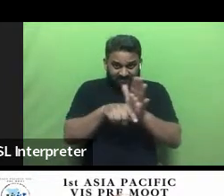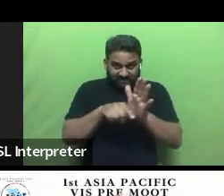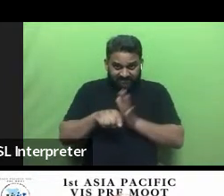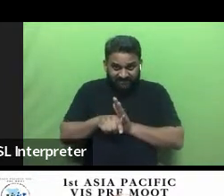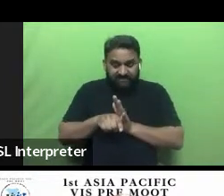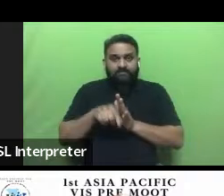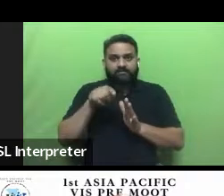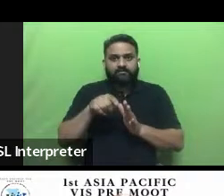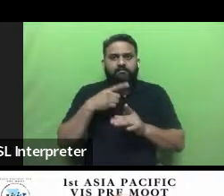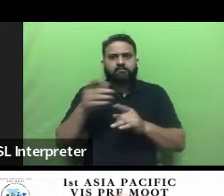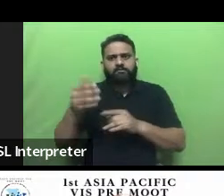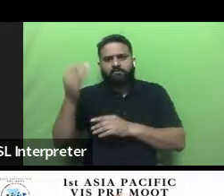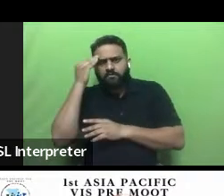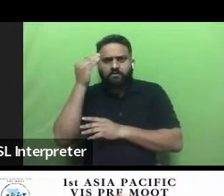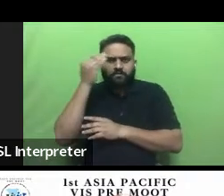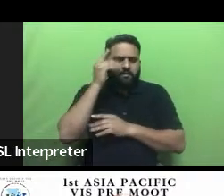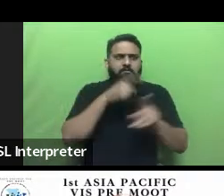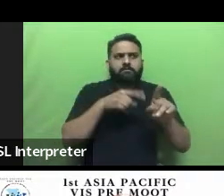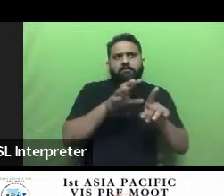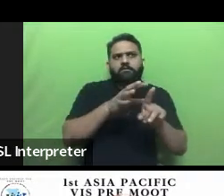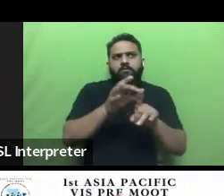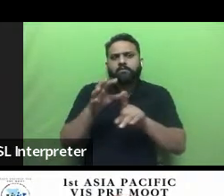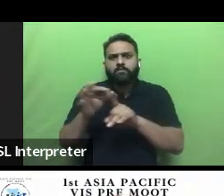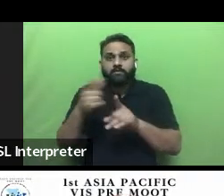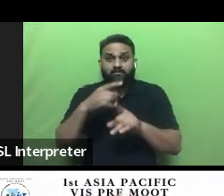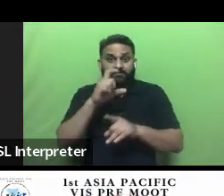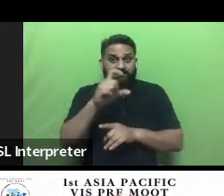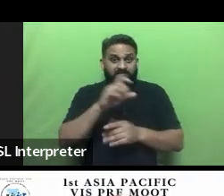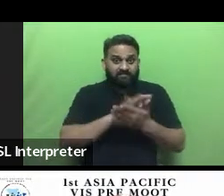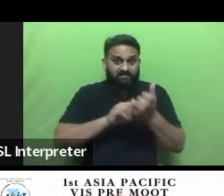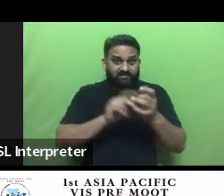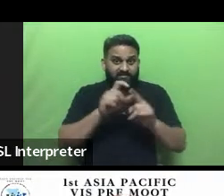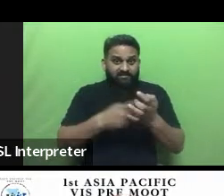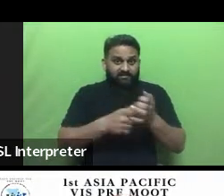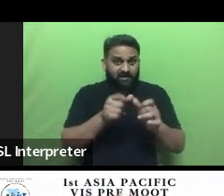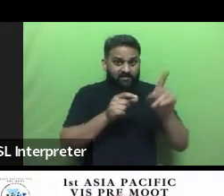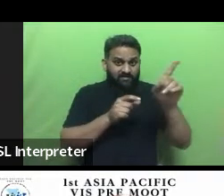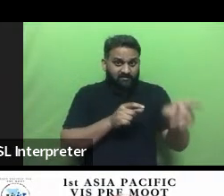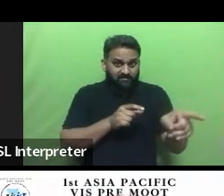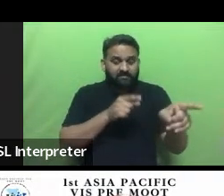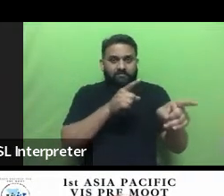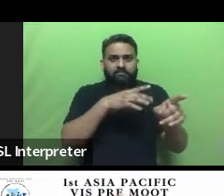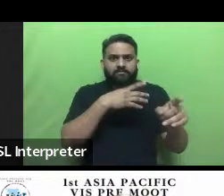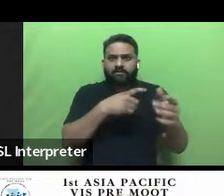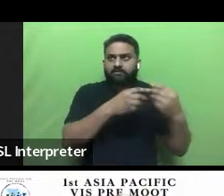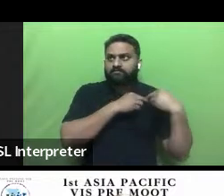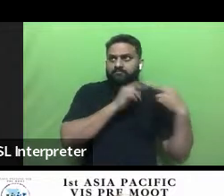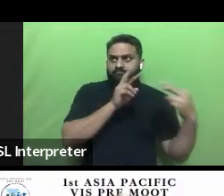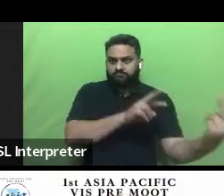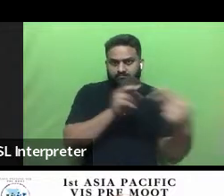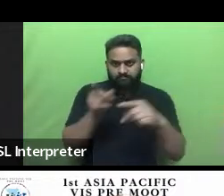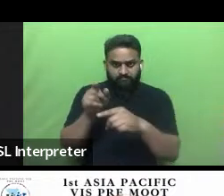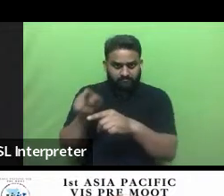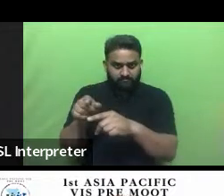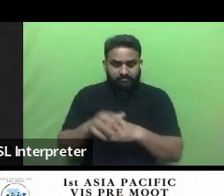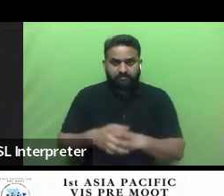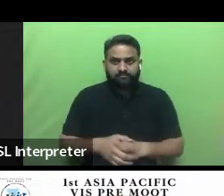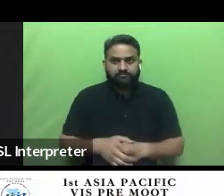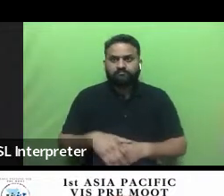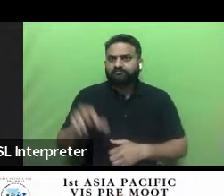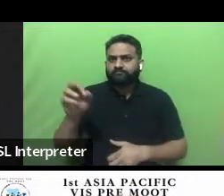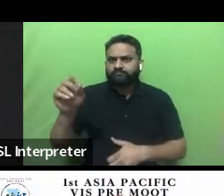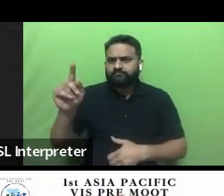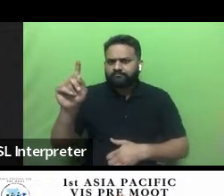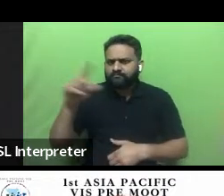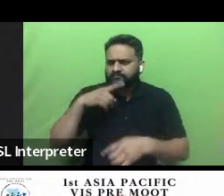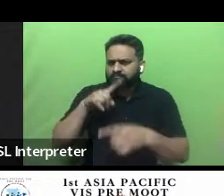Party's knowledge of her practice with Mr. Chandra should be imputed to and therefore binding on the respondent. Now, if I may ask a